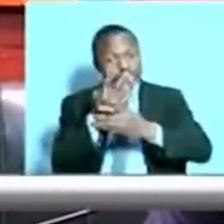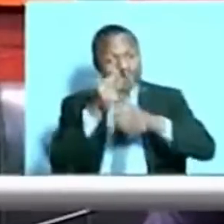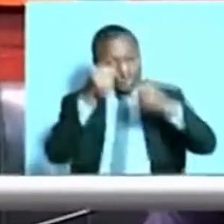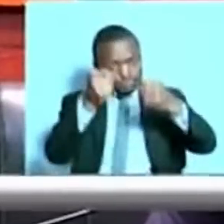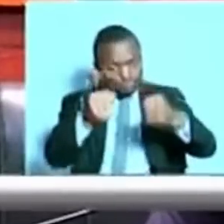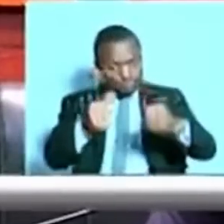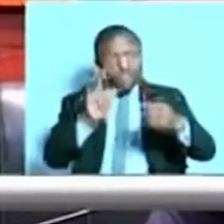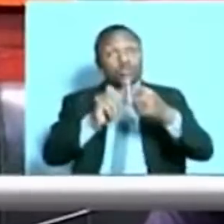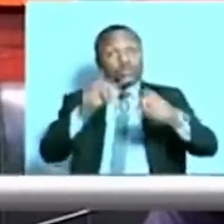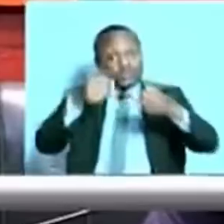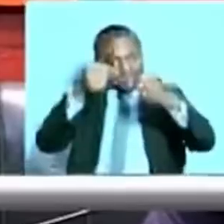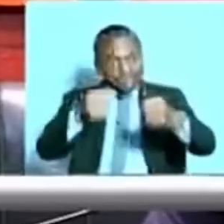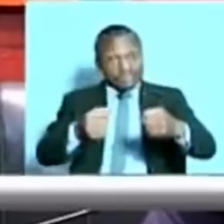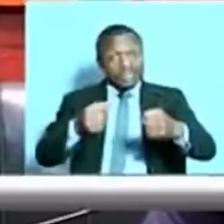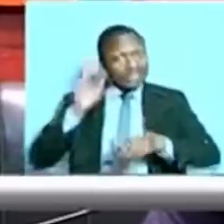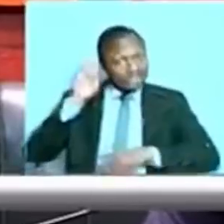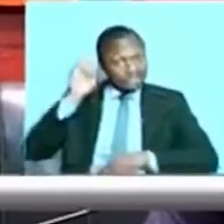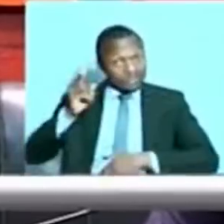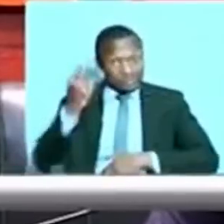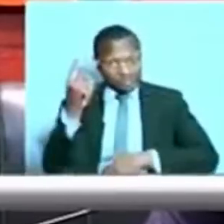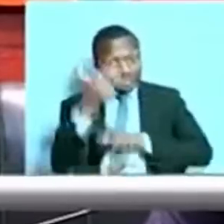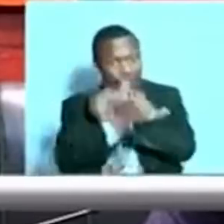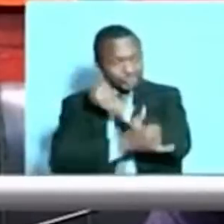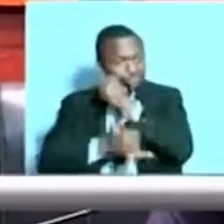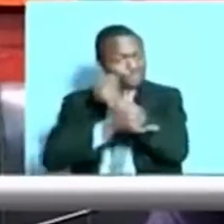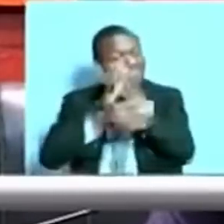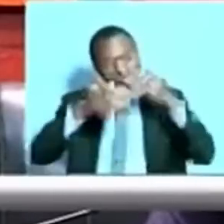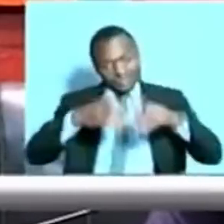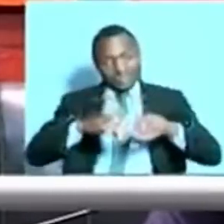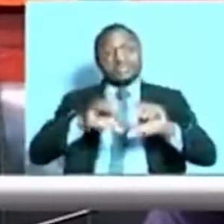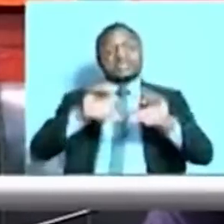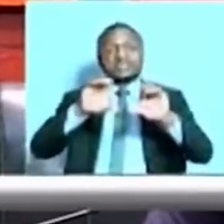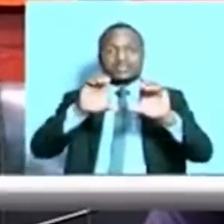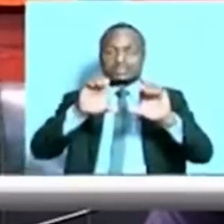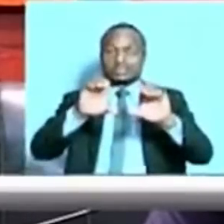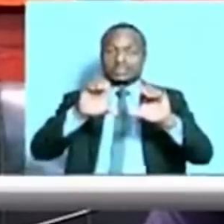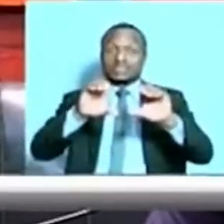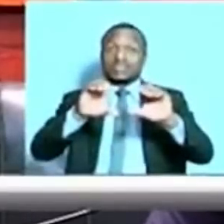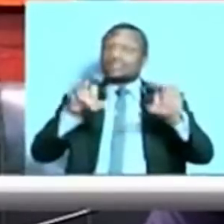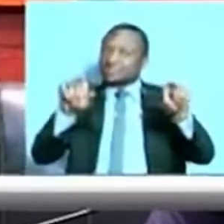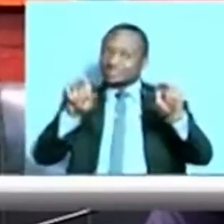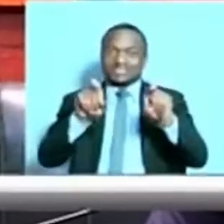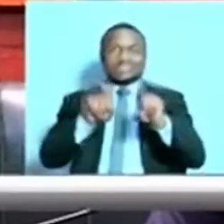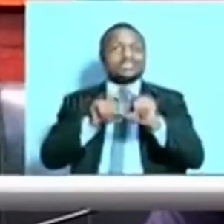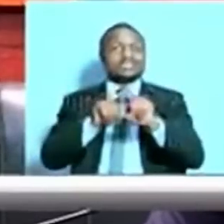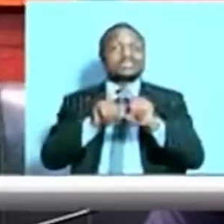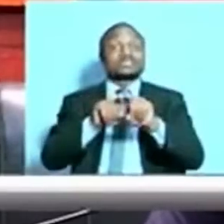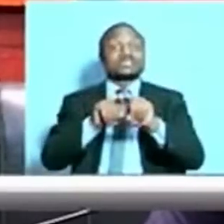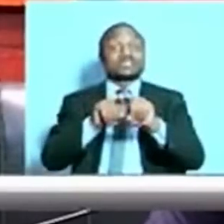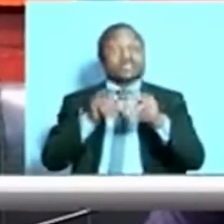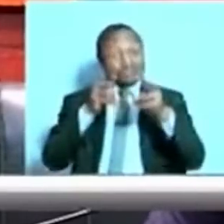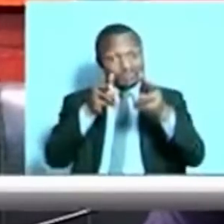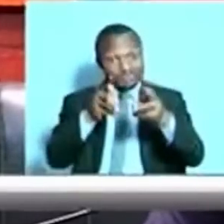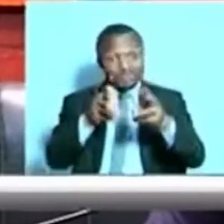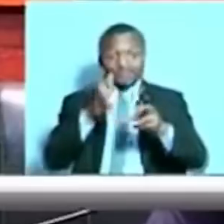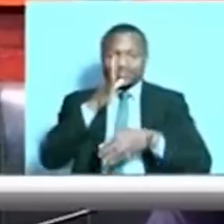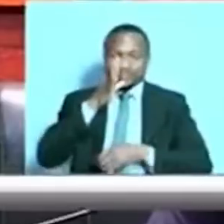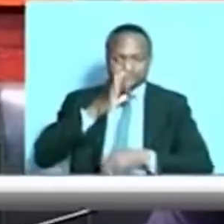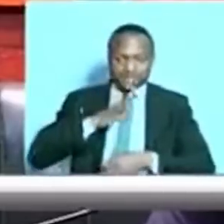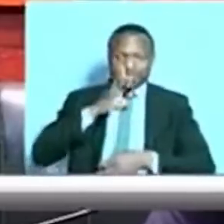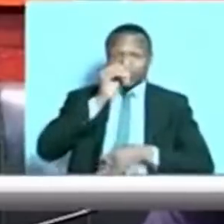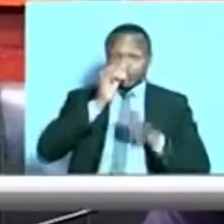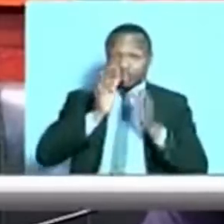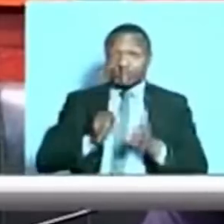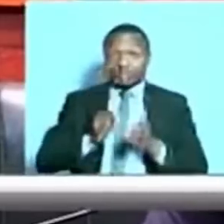and it is the desire of the two countries to continue on that trajectory. Madam Speaker,